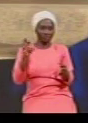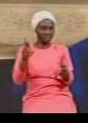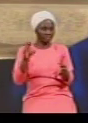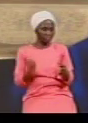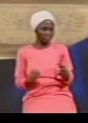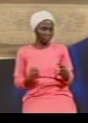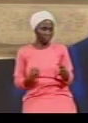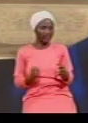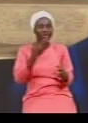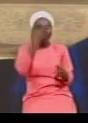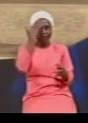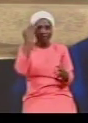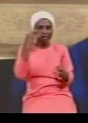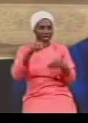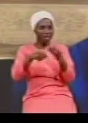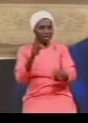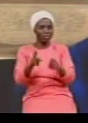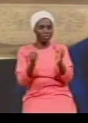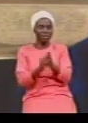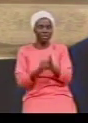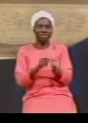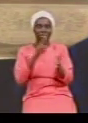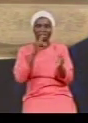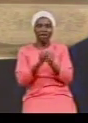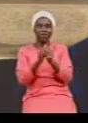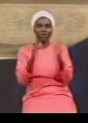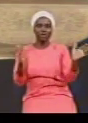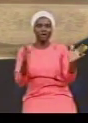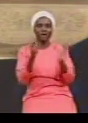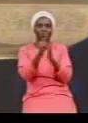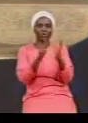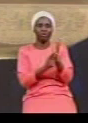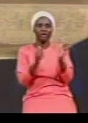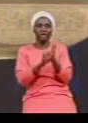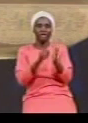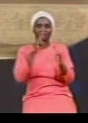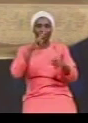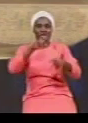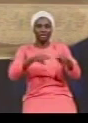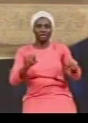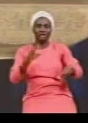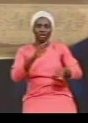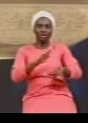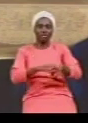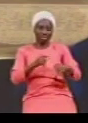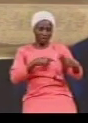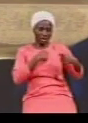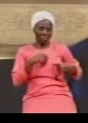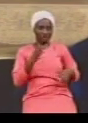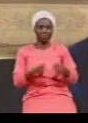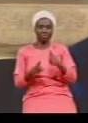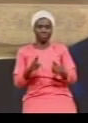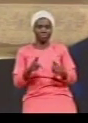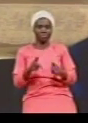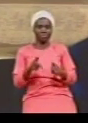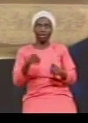people that are unlawfully sitting on the hearts of the people. Ask of me, and I